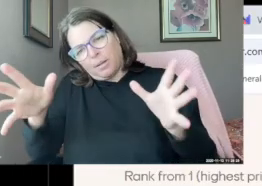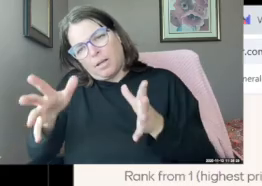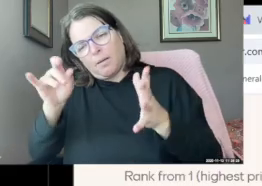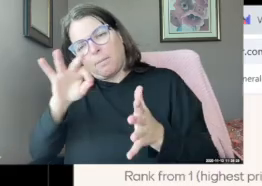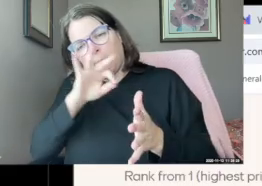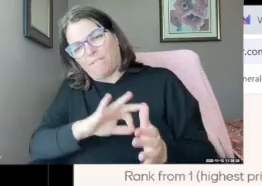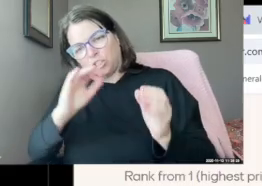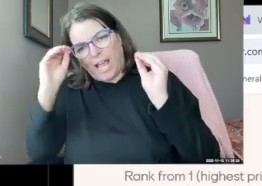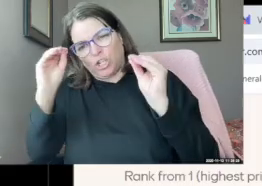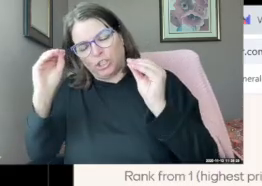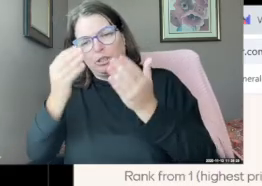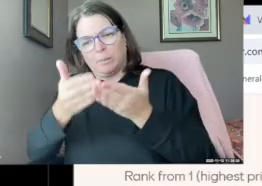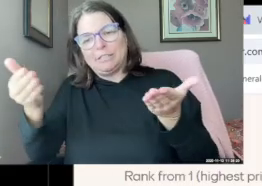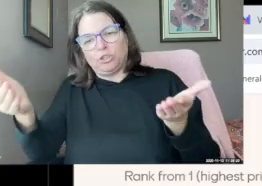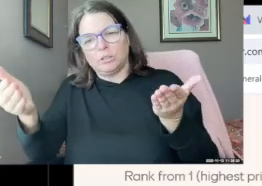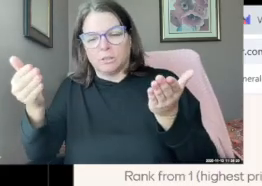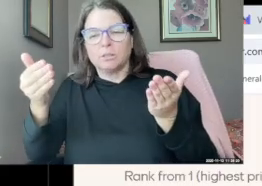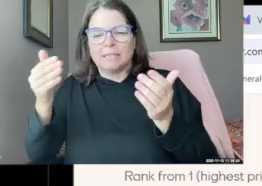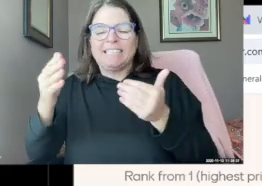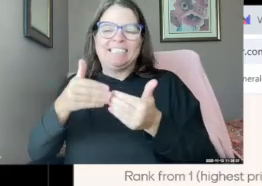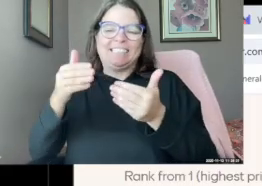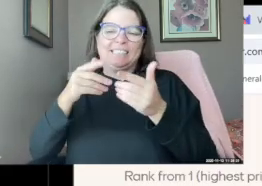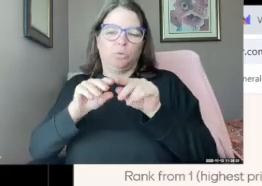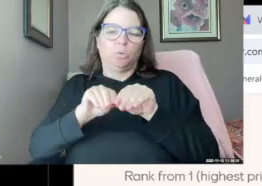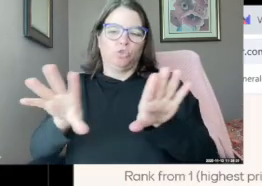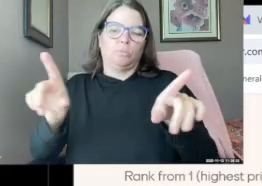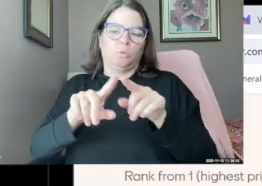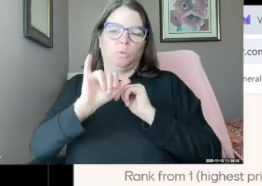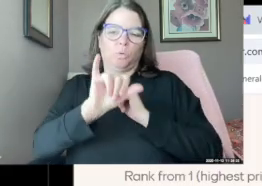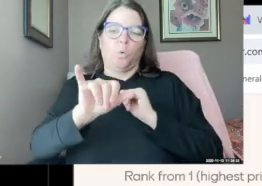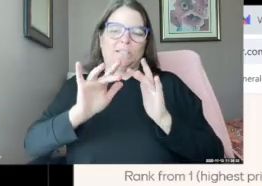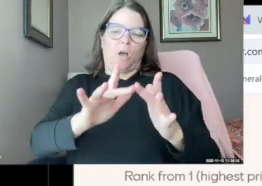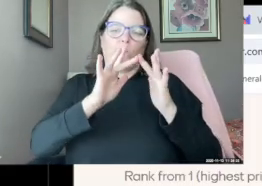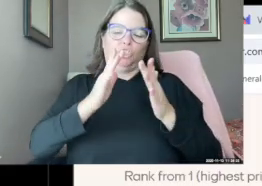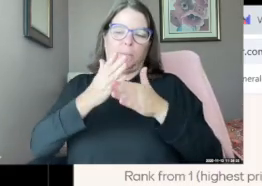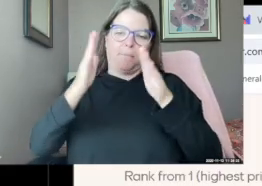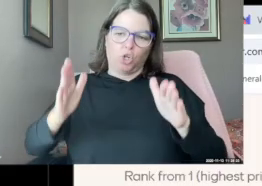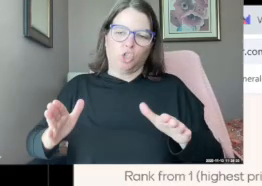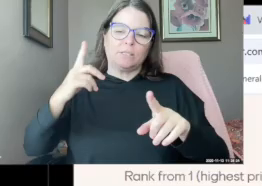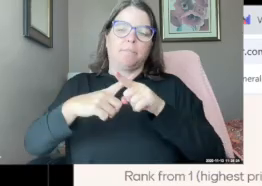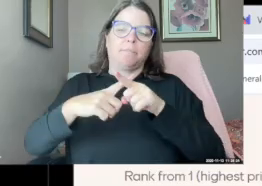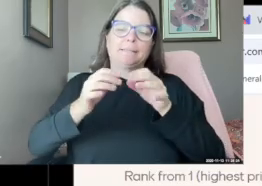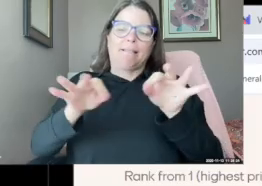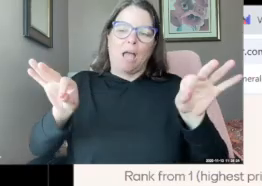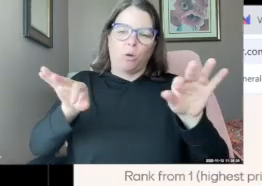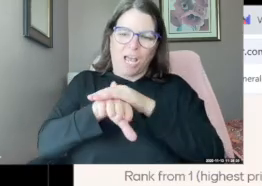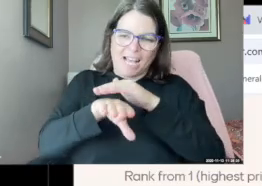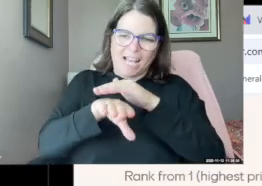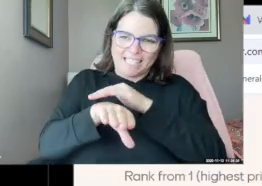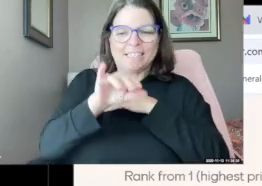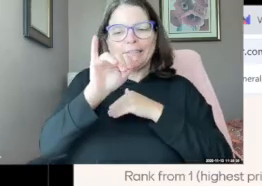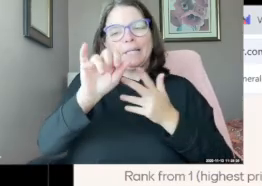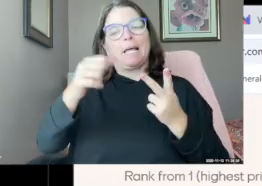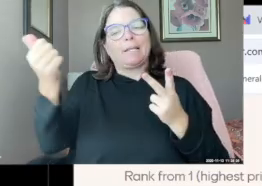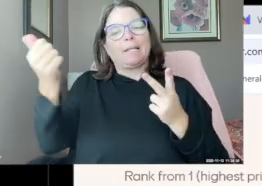just outreach about the program, and that there needs to be development of beneficial education materials that are easy